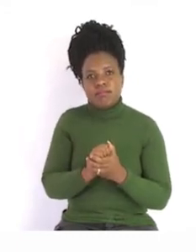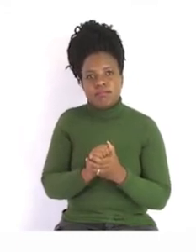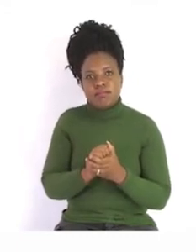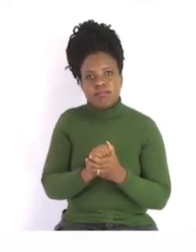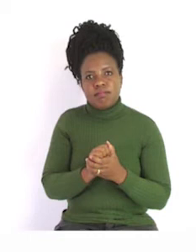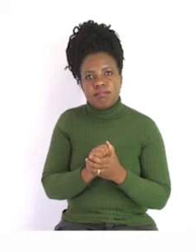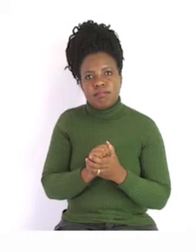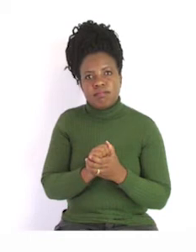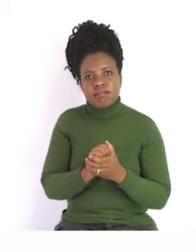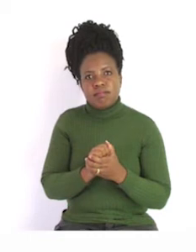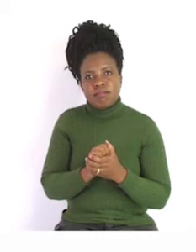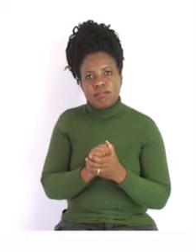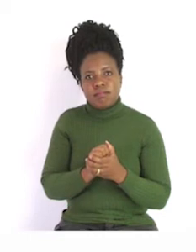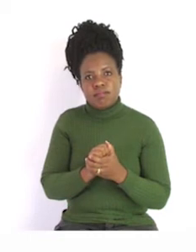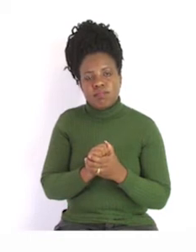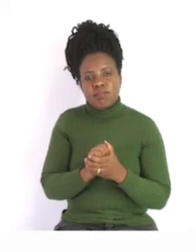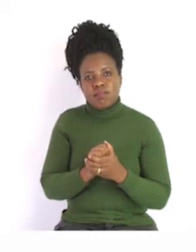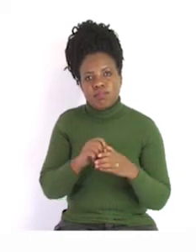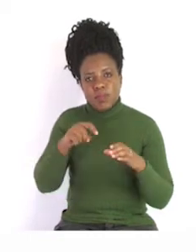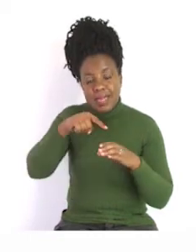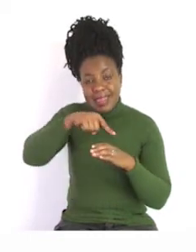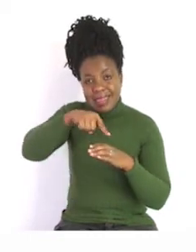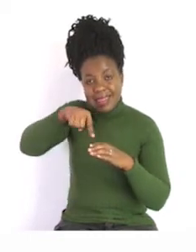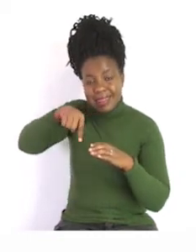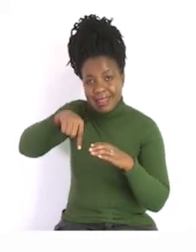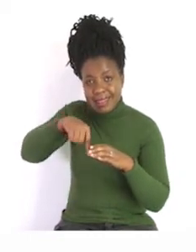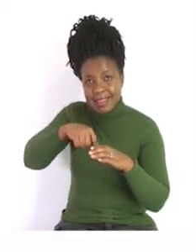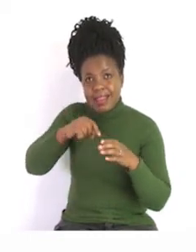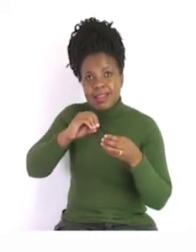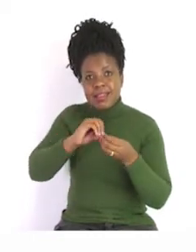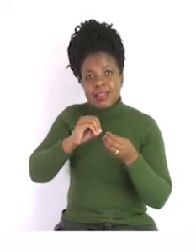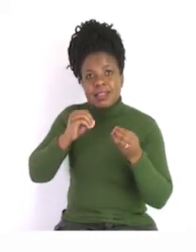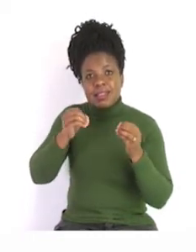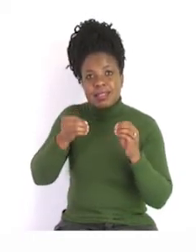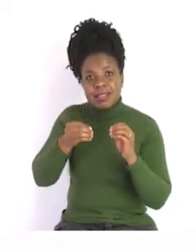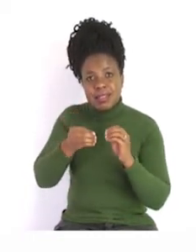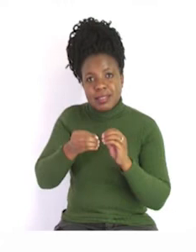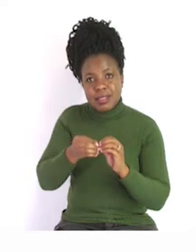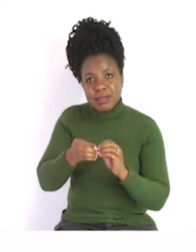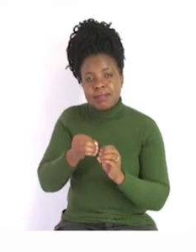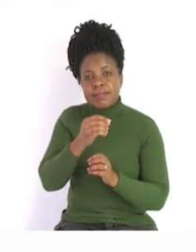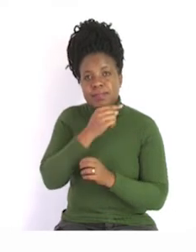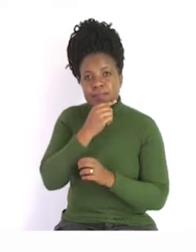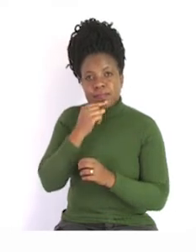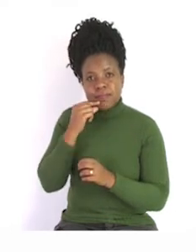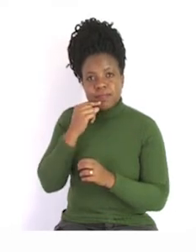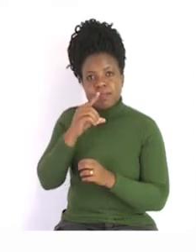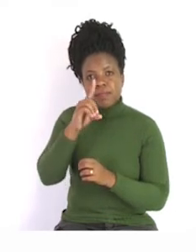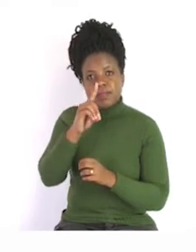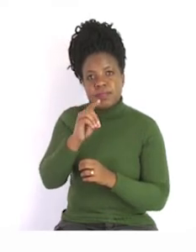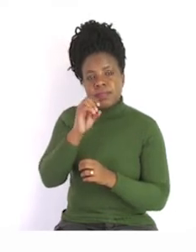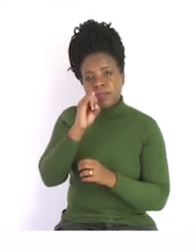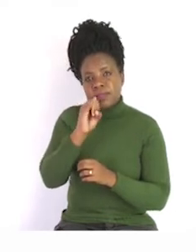that approach because that is what we normally would use when we